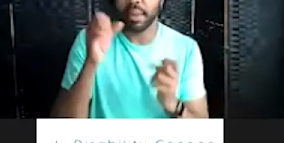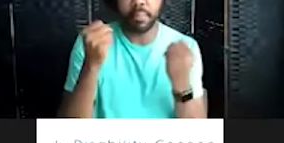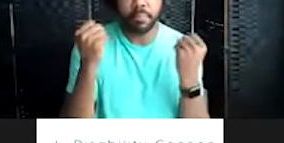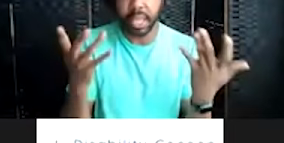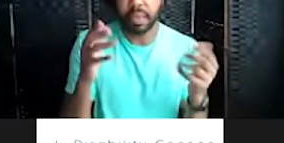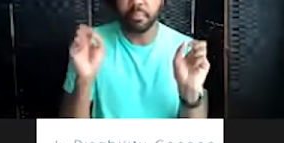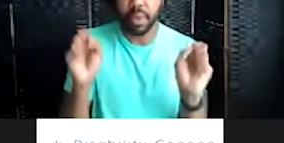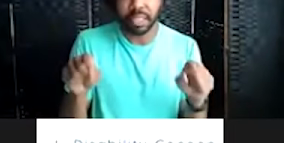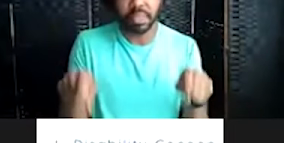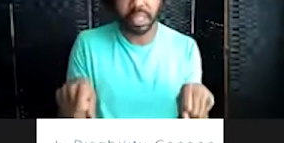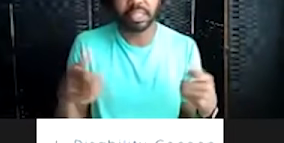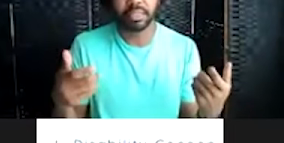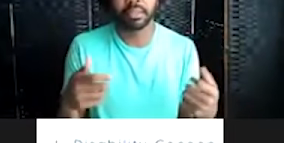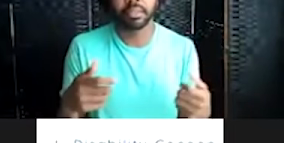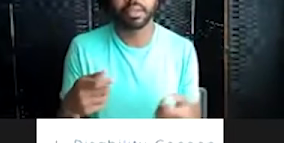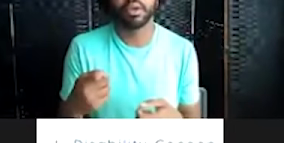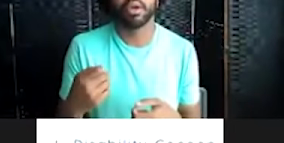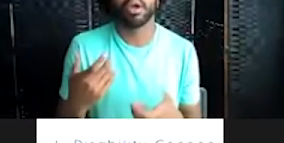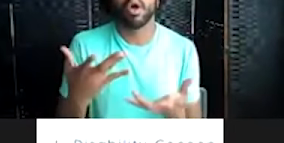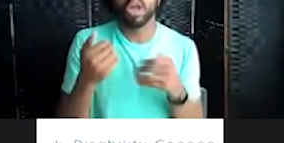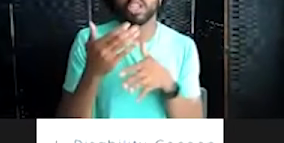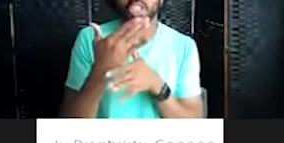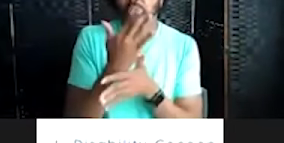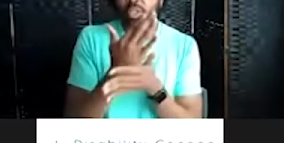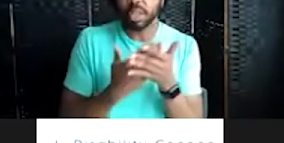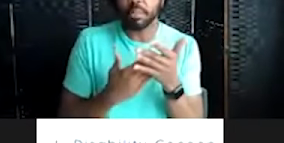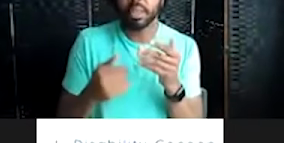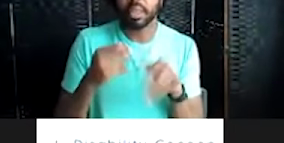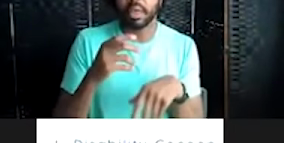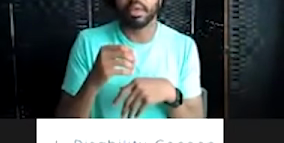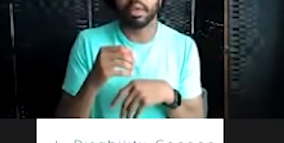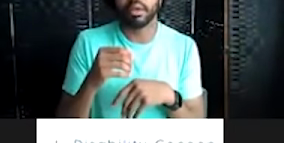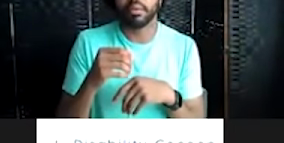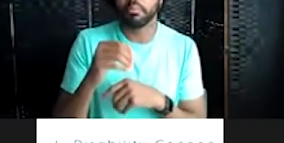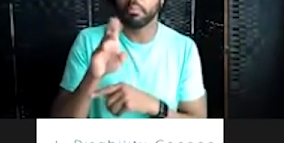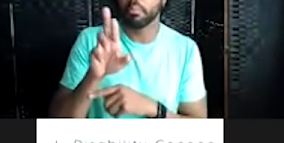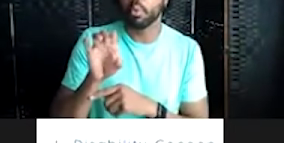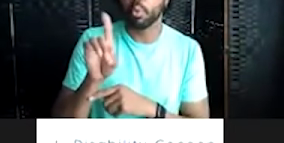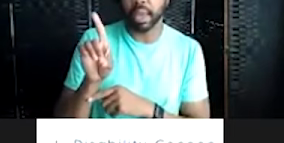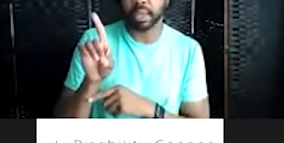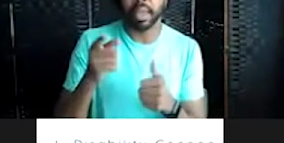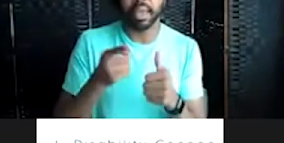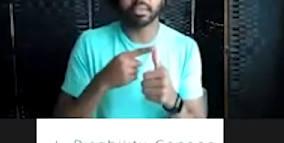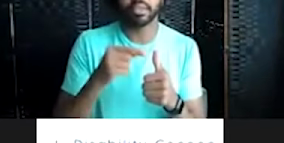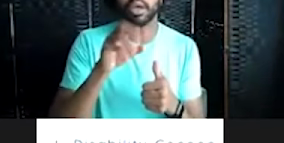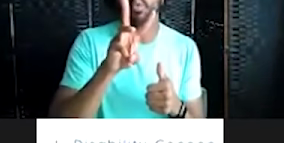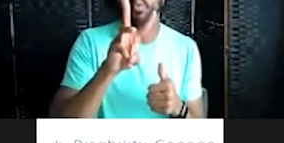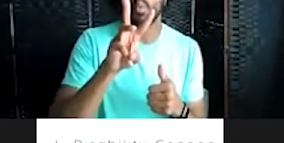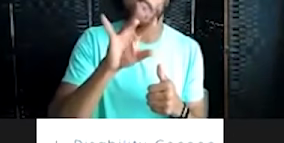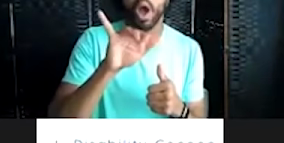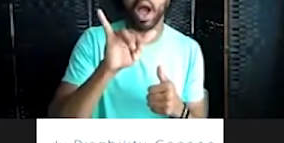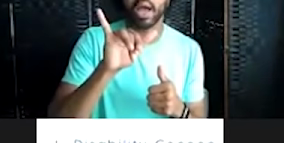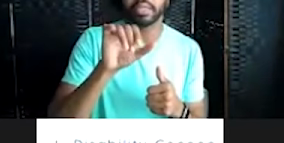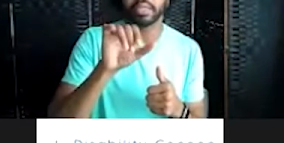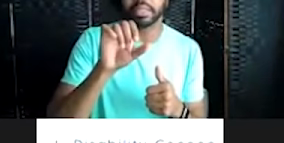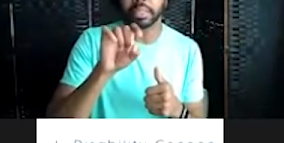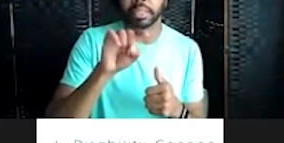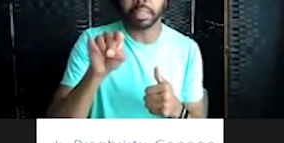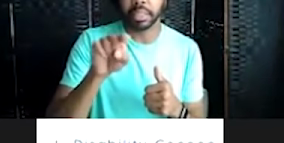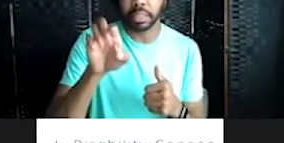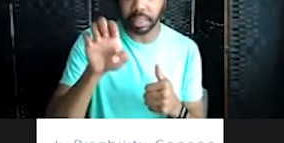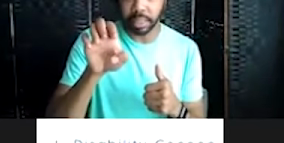of the brands that are available. There's Wyze, WYZE. Samsung